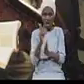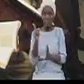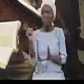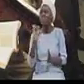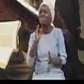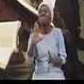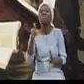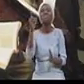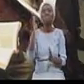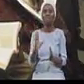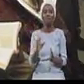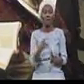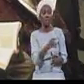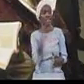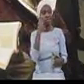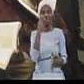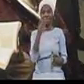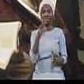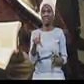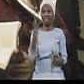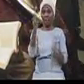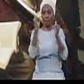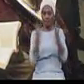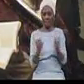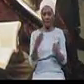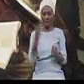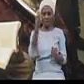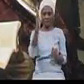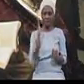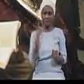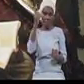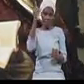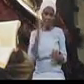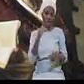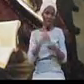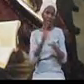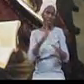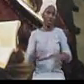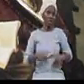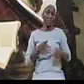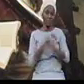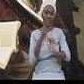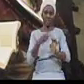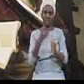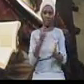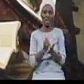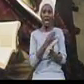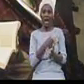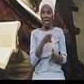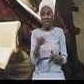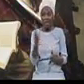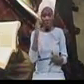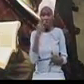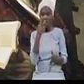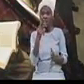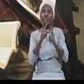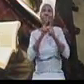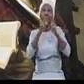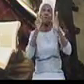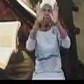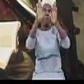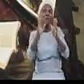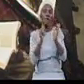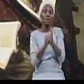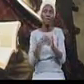the provision of God in your life. And they will see the great things the Lord will do in your life, even from tonight,